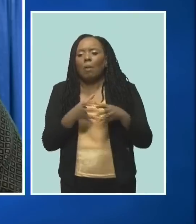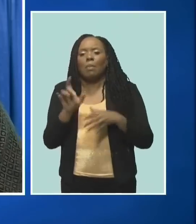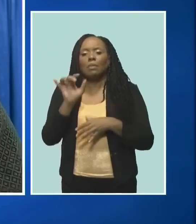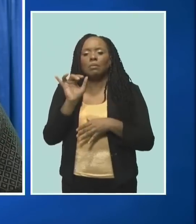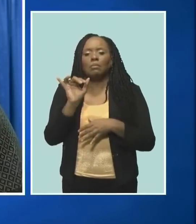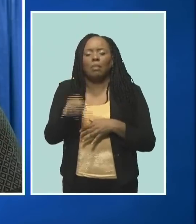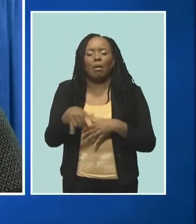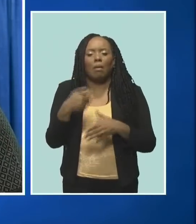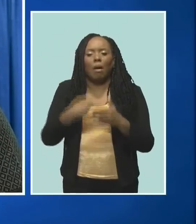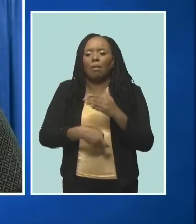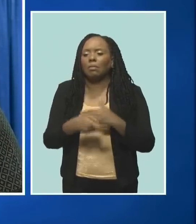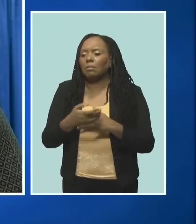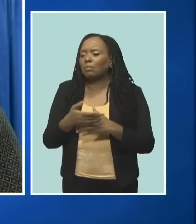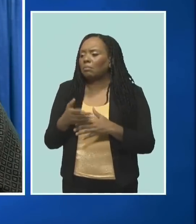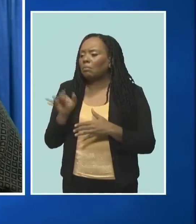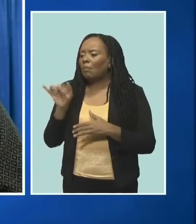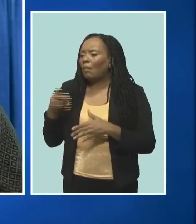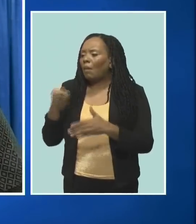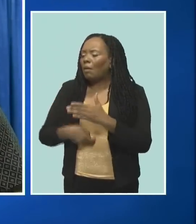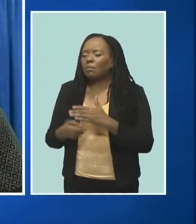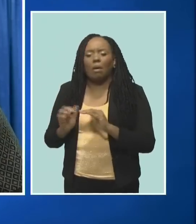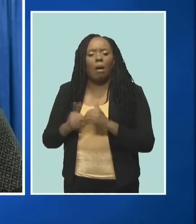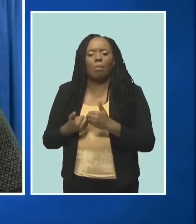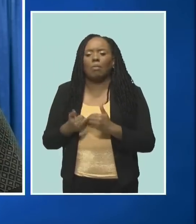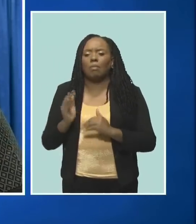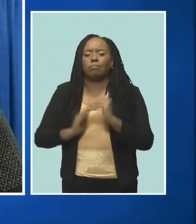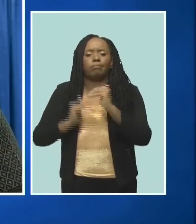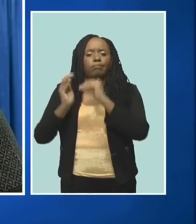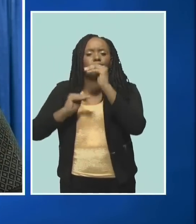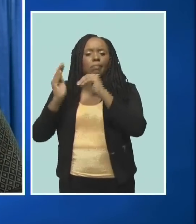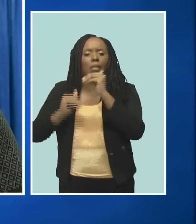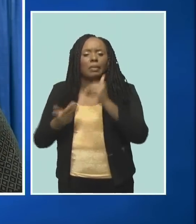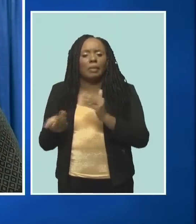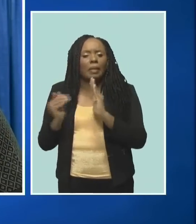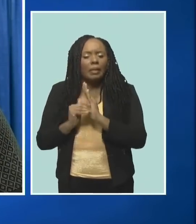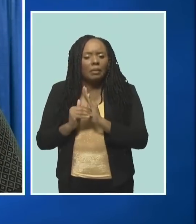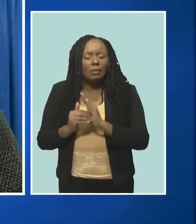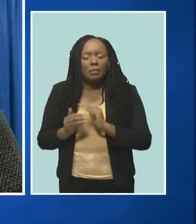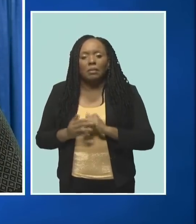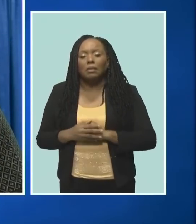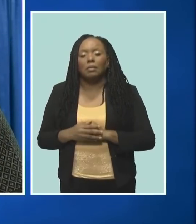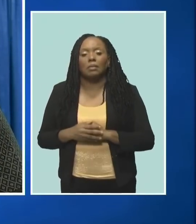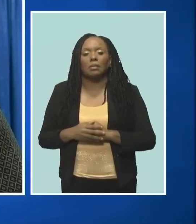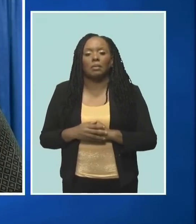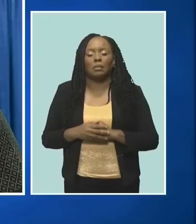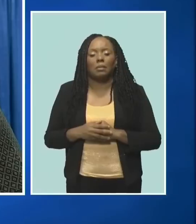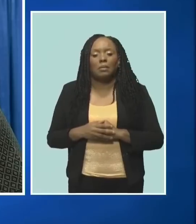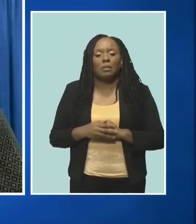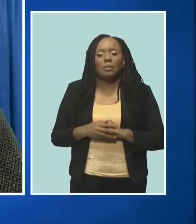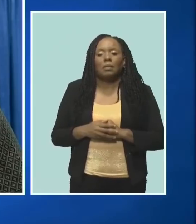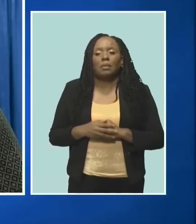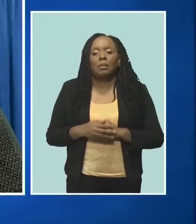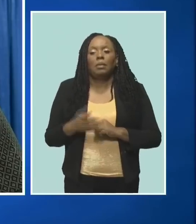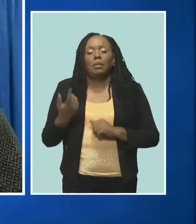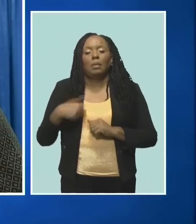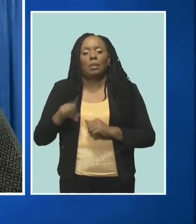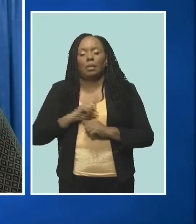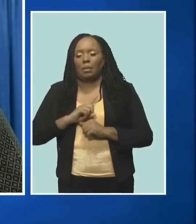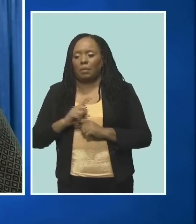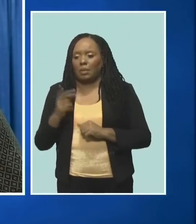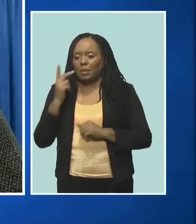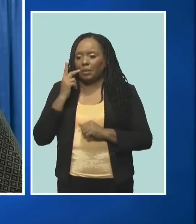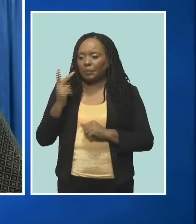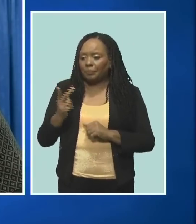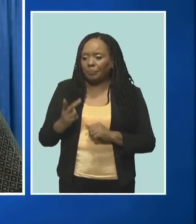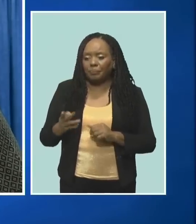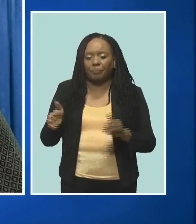forward with respect to how do we build back. And one of the things that became very clear this morning is the whole issue of resilience. Small island